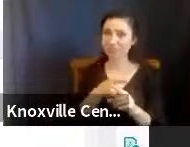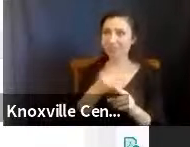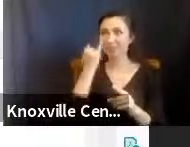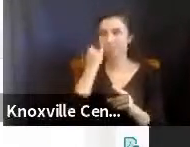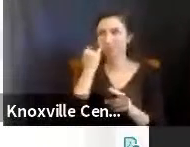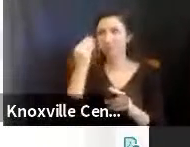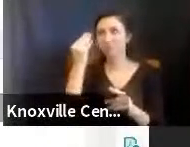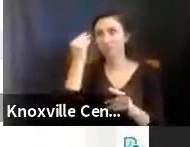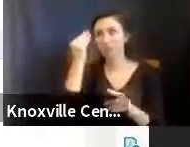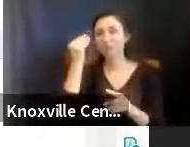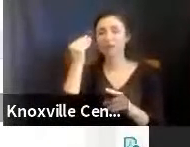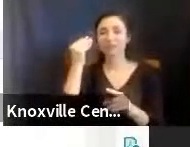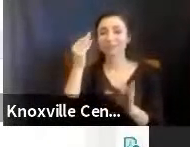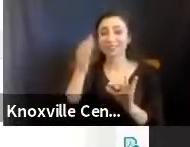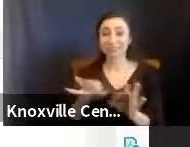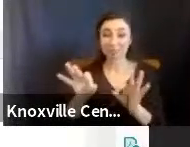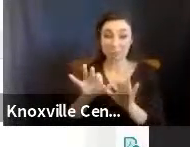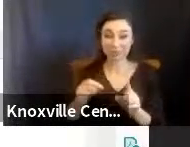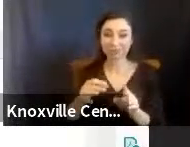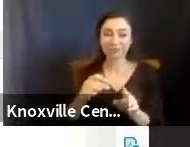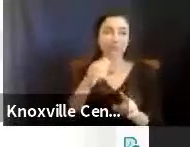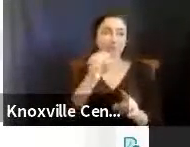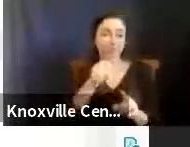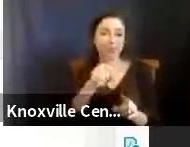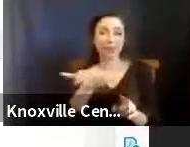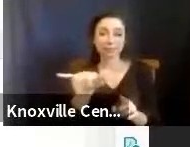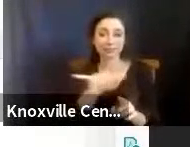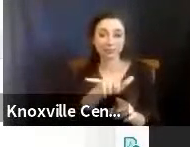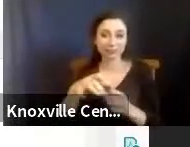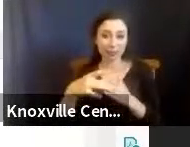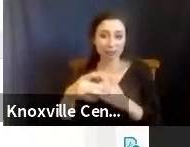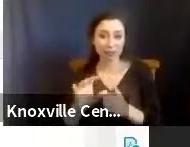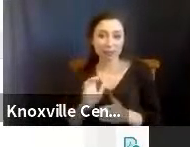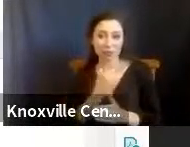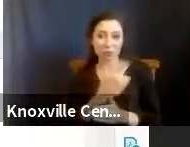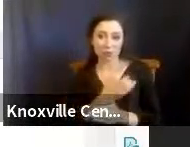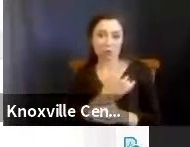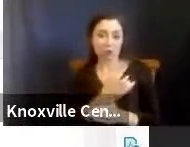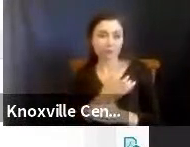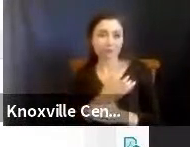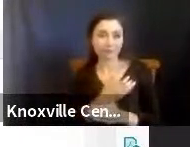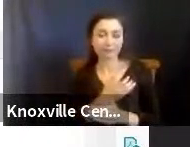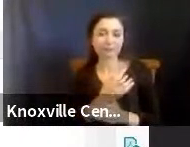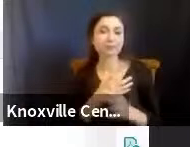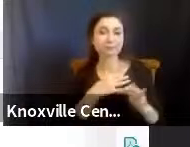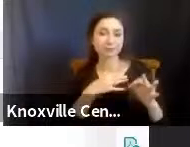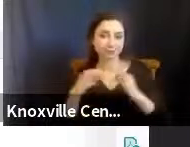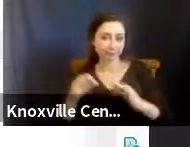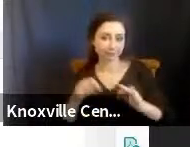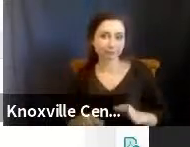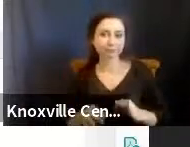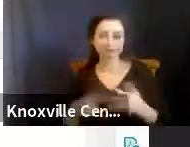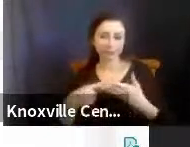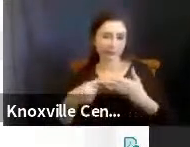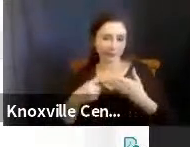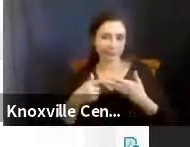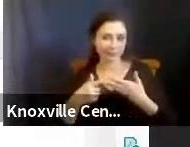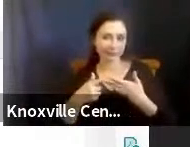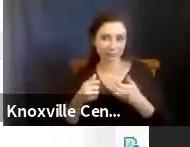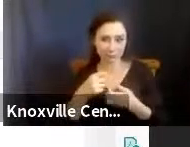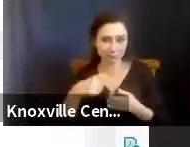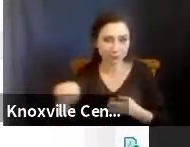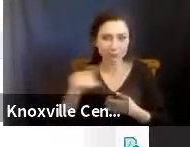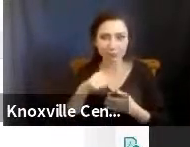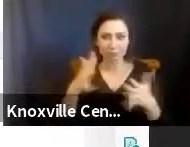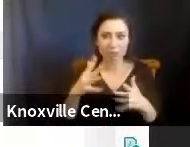important. Yeah, and the same guidance on our end is given. We talked to everybody about that, just again, trying to protect your